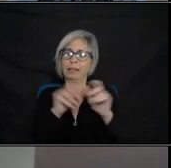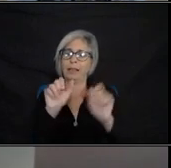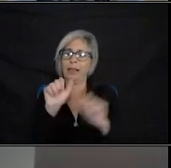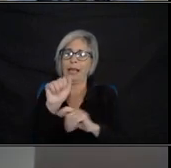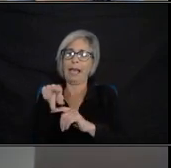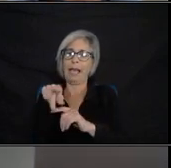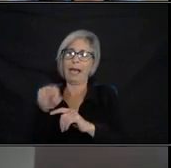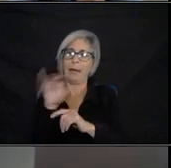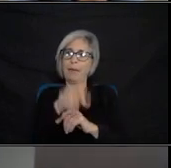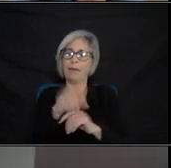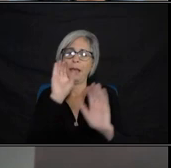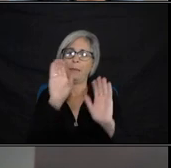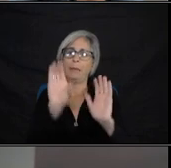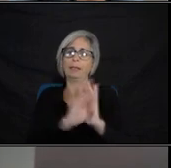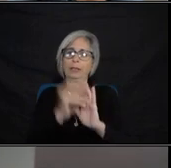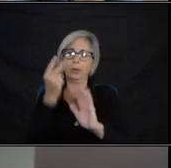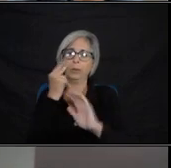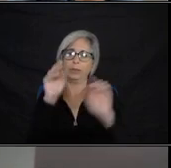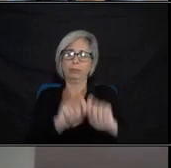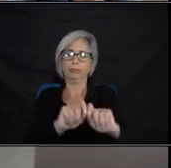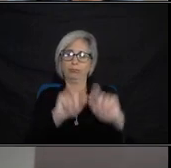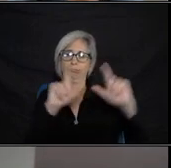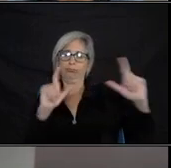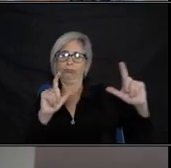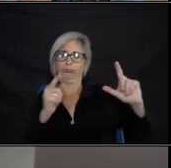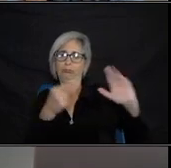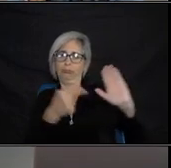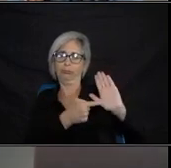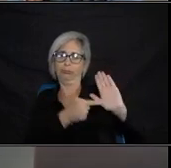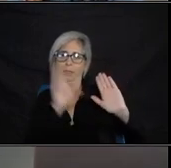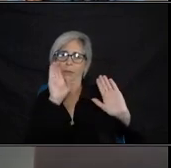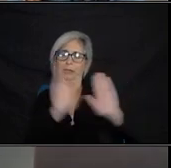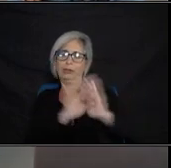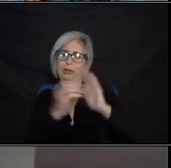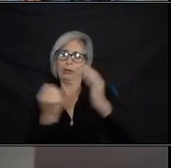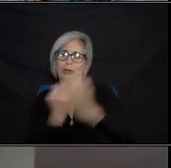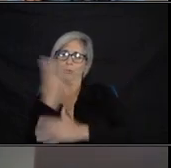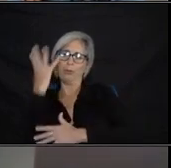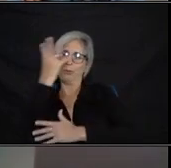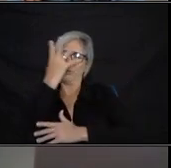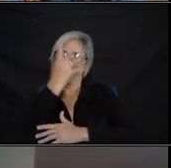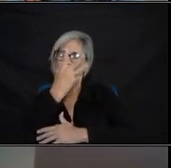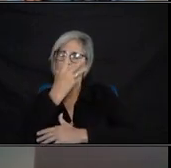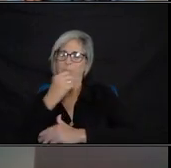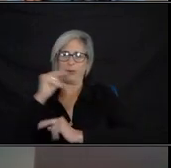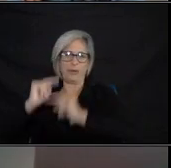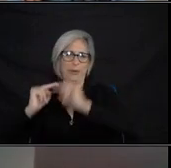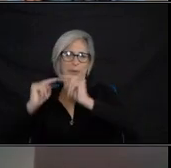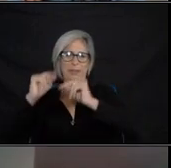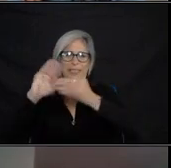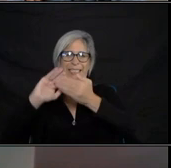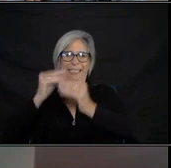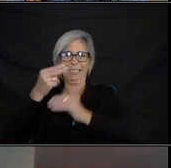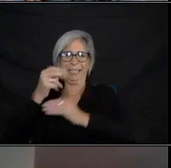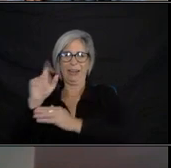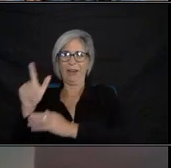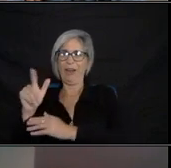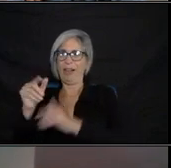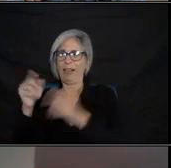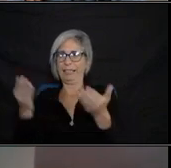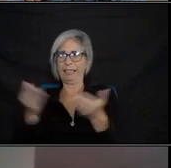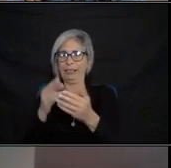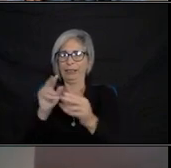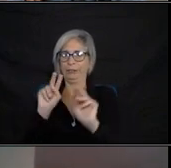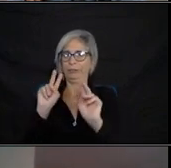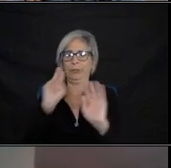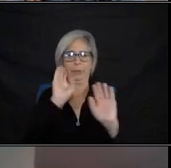the actual picture you'll see that opens up. And that's a picture of our new beautiful city hall taken from K-Pop Park. The